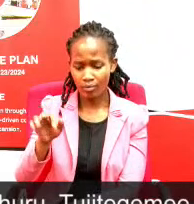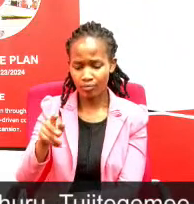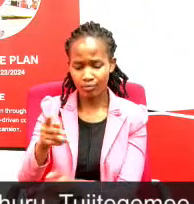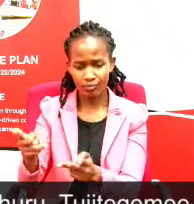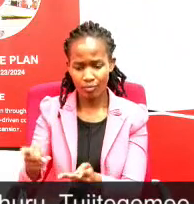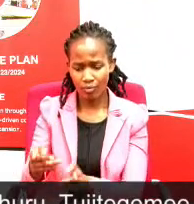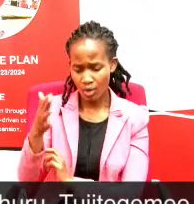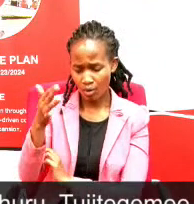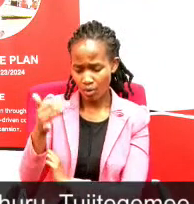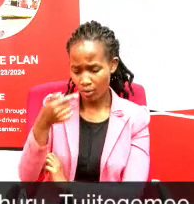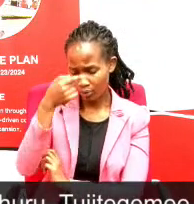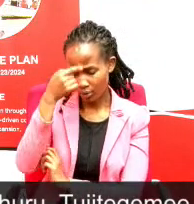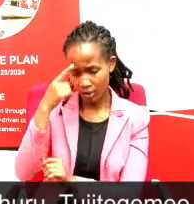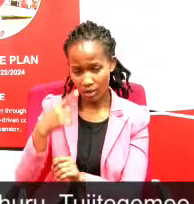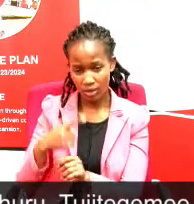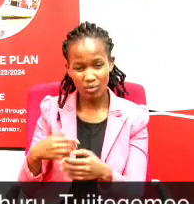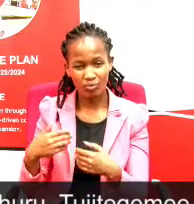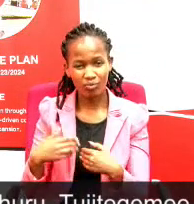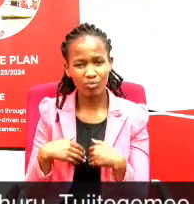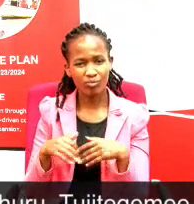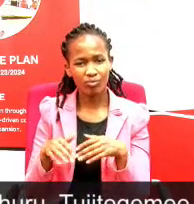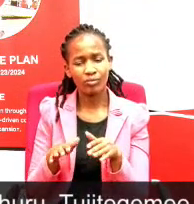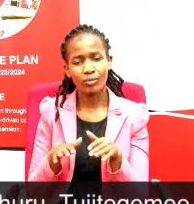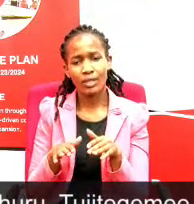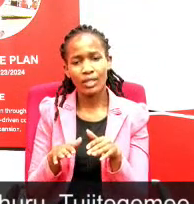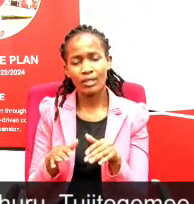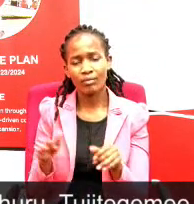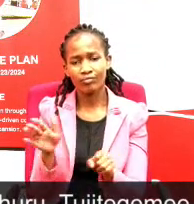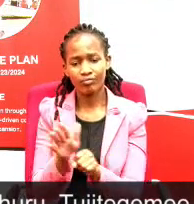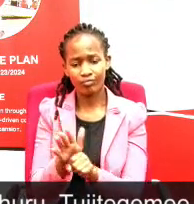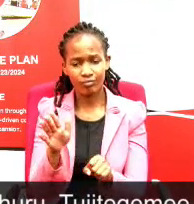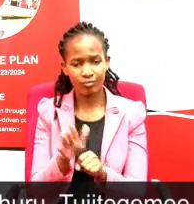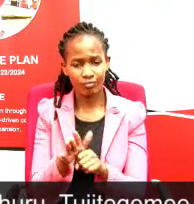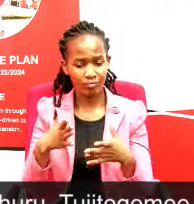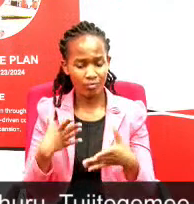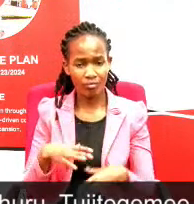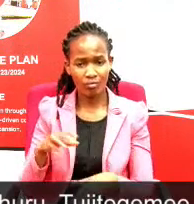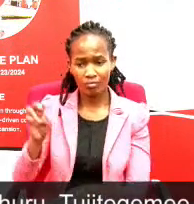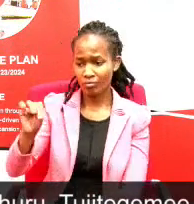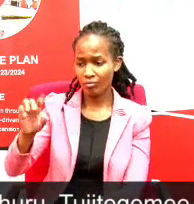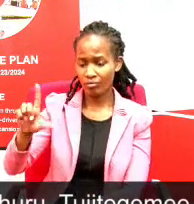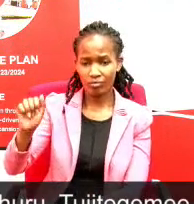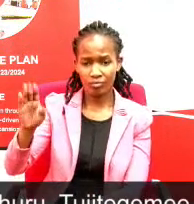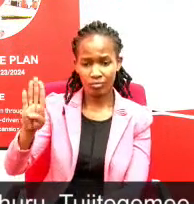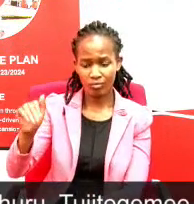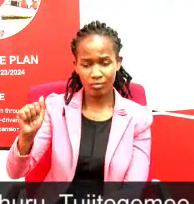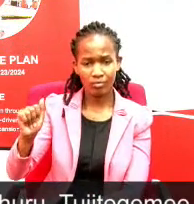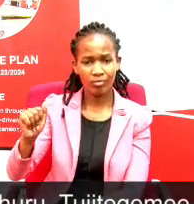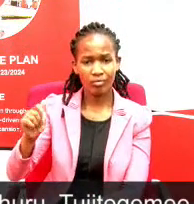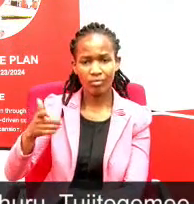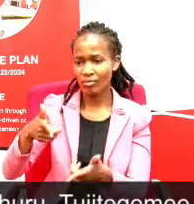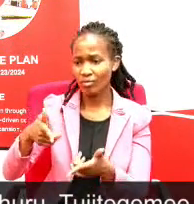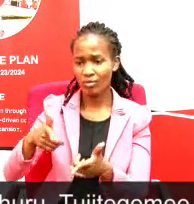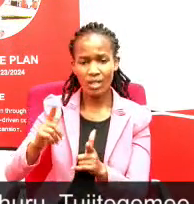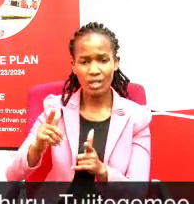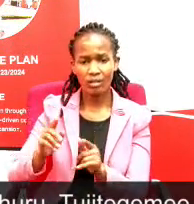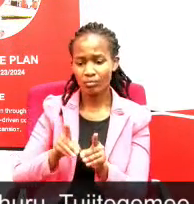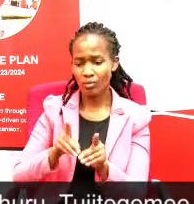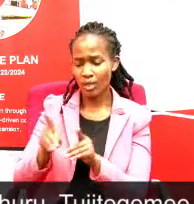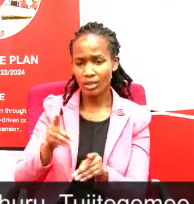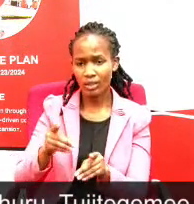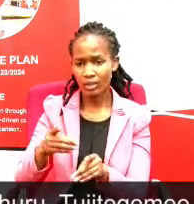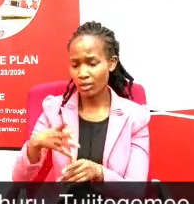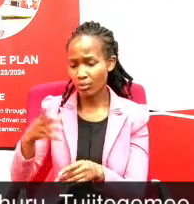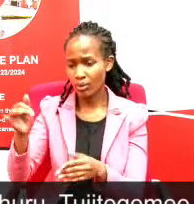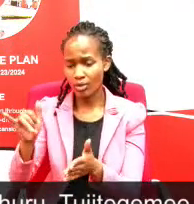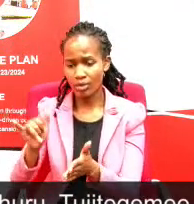when there's a lot of congestion in Malaba, trucks are directed to pass through Luahaha.